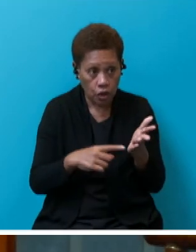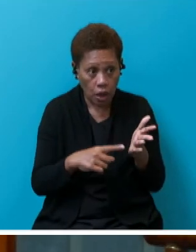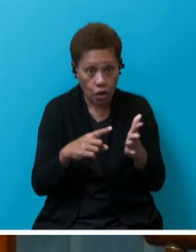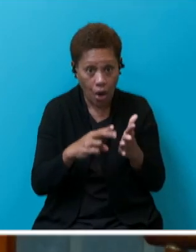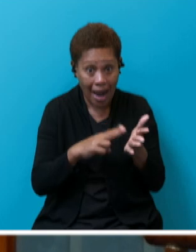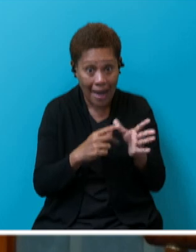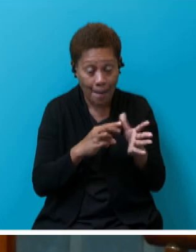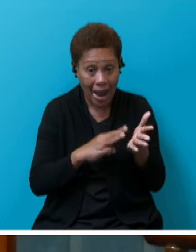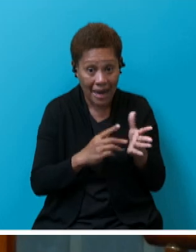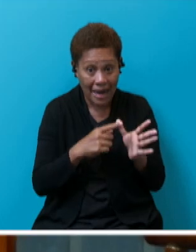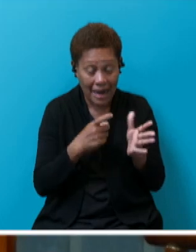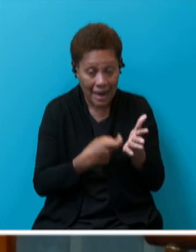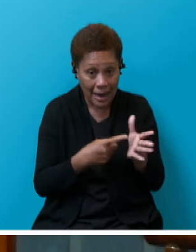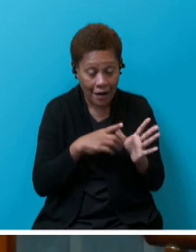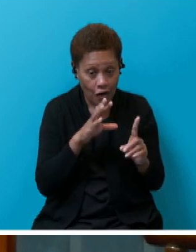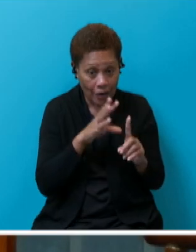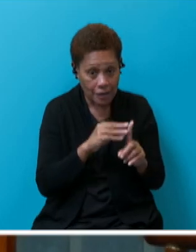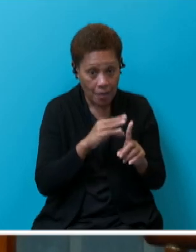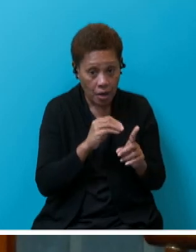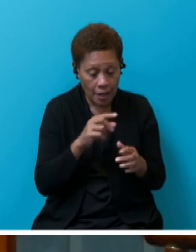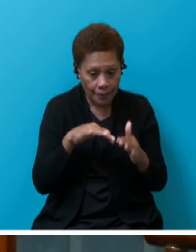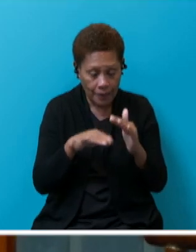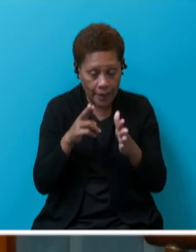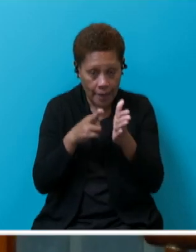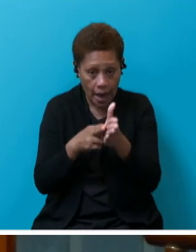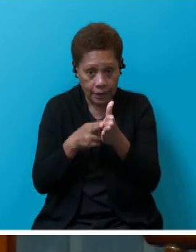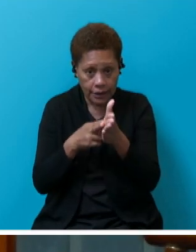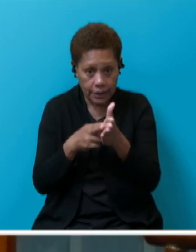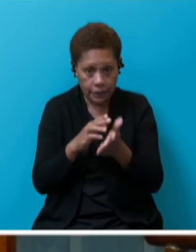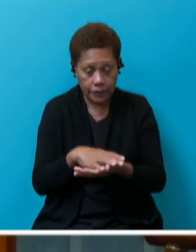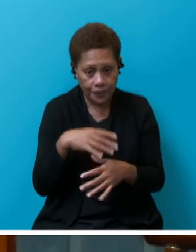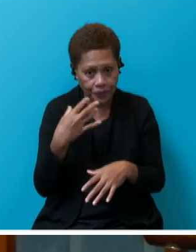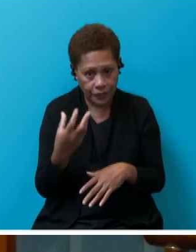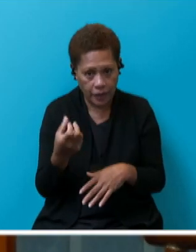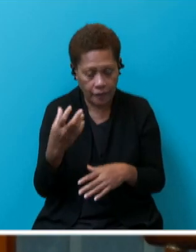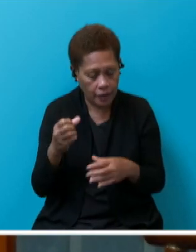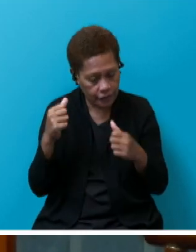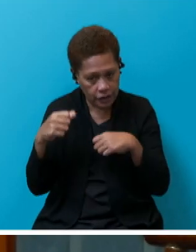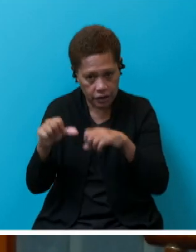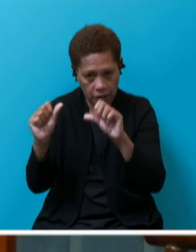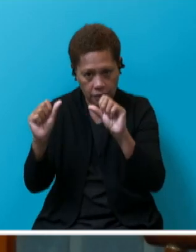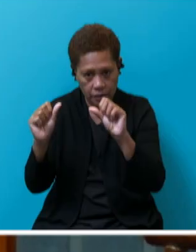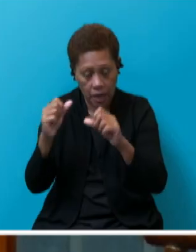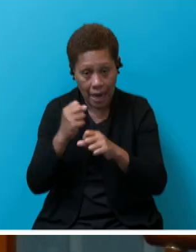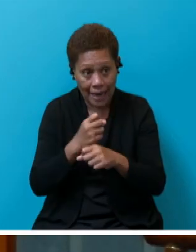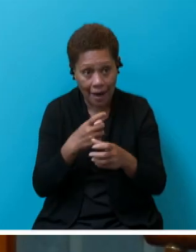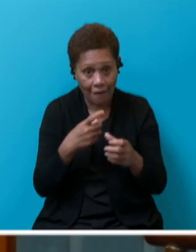Property Limited or in Nandi, they have successfully engaged gravel extraction